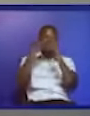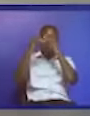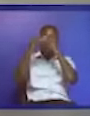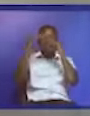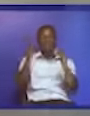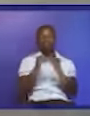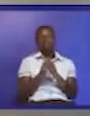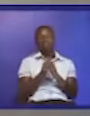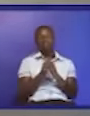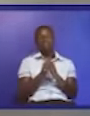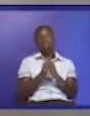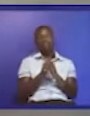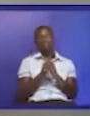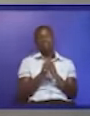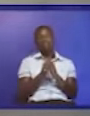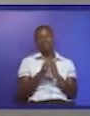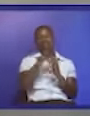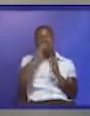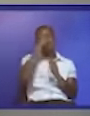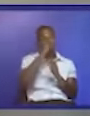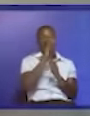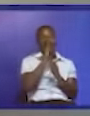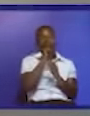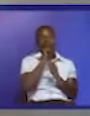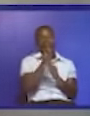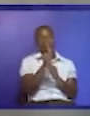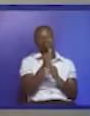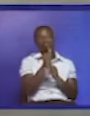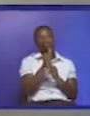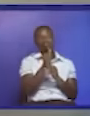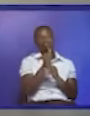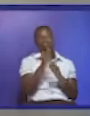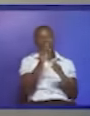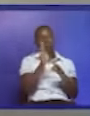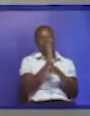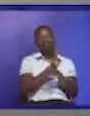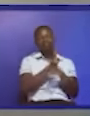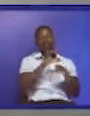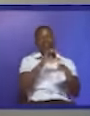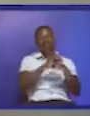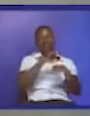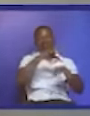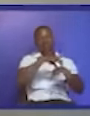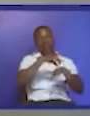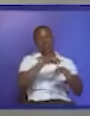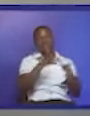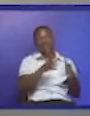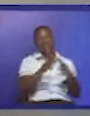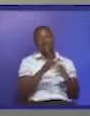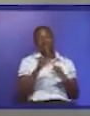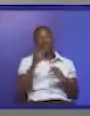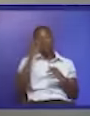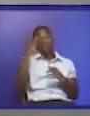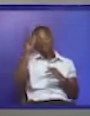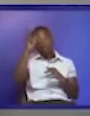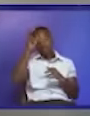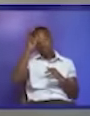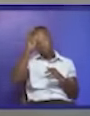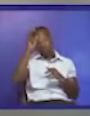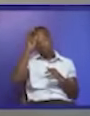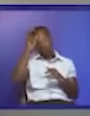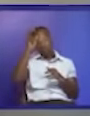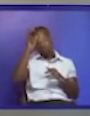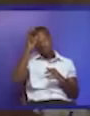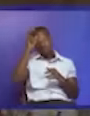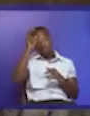heavens. Men do not transact business of destiny in the earth realm. Satan took Jesus into an exceeding high